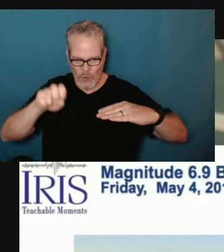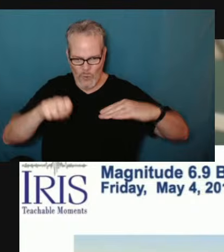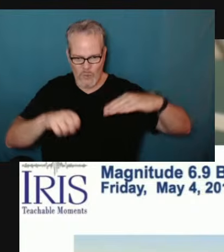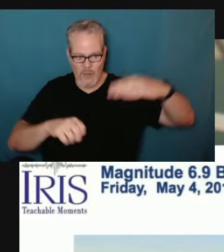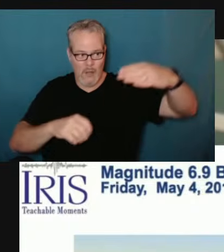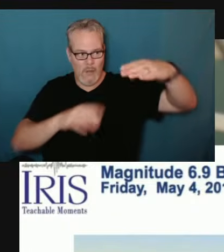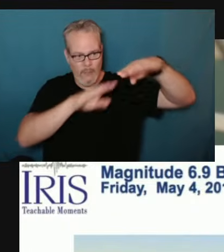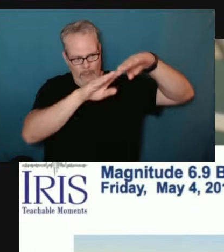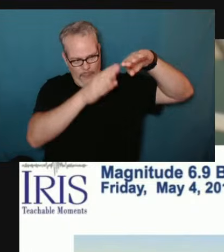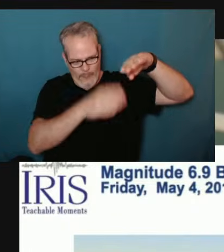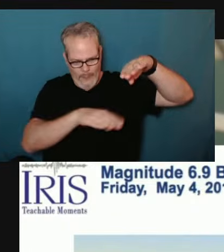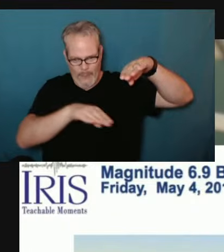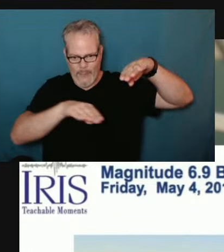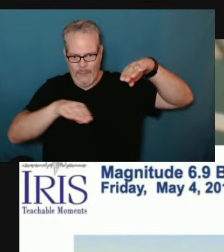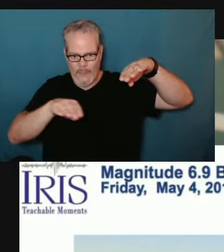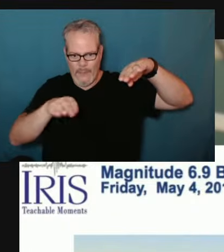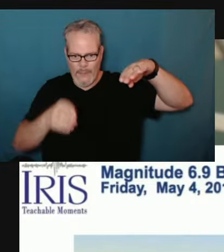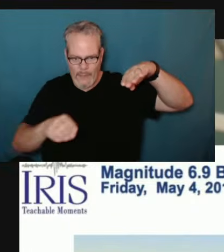Décollement.